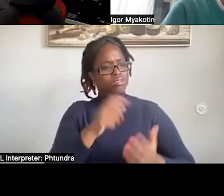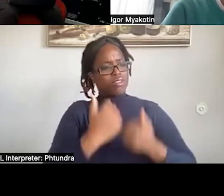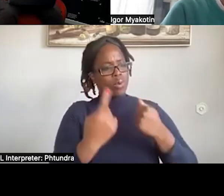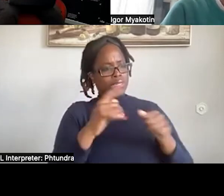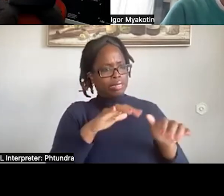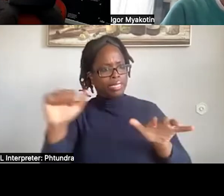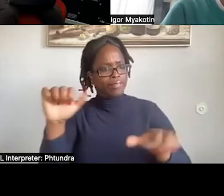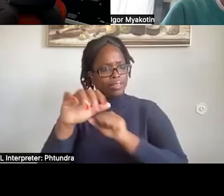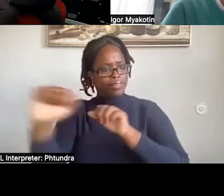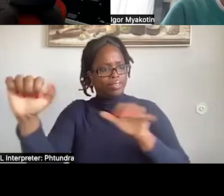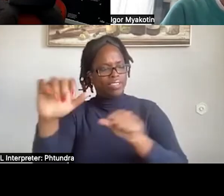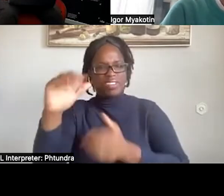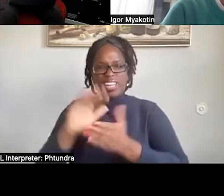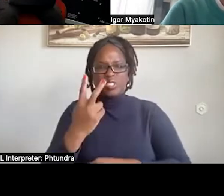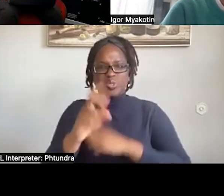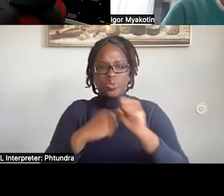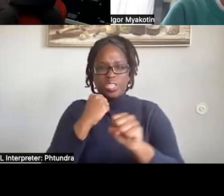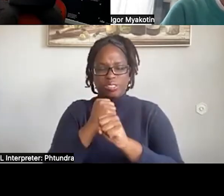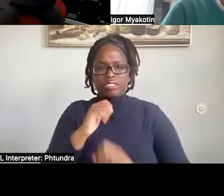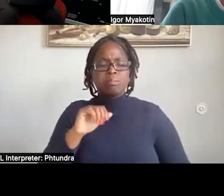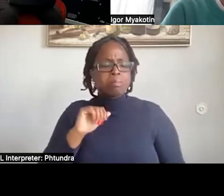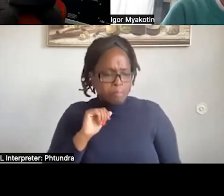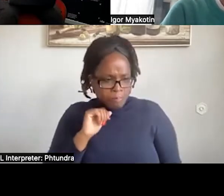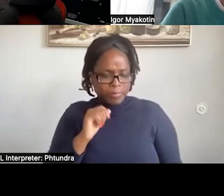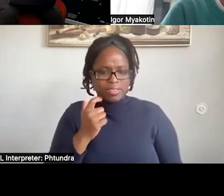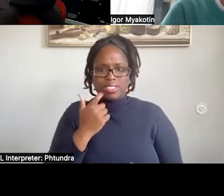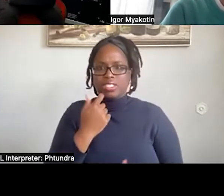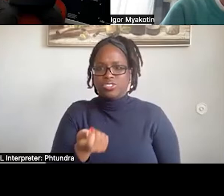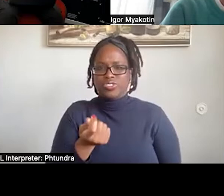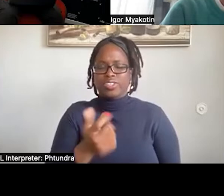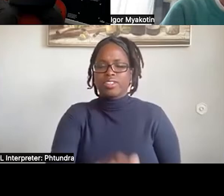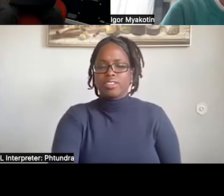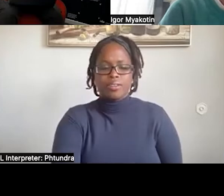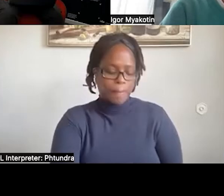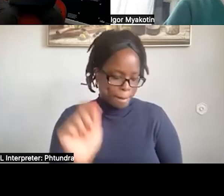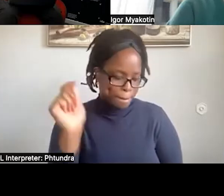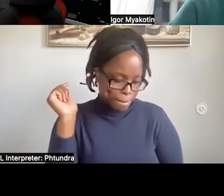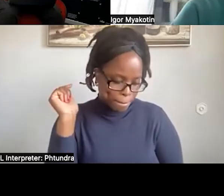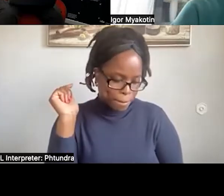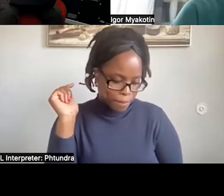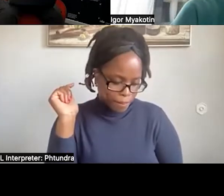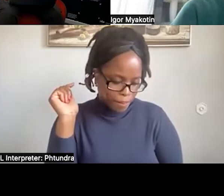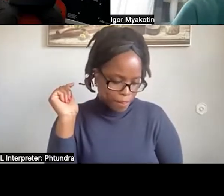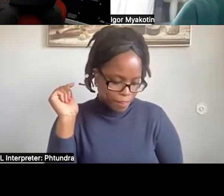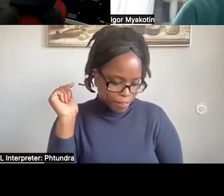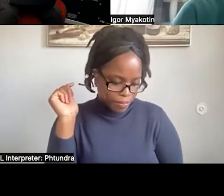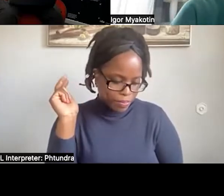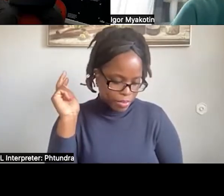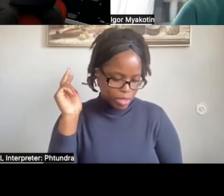2 years. And it's, yes, it's very interesting what you say about confronting a different way of